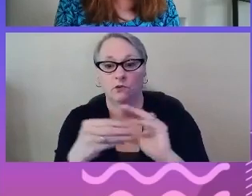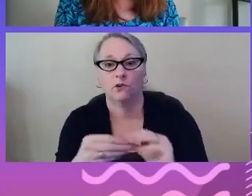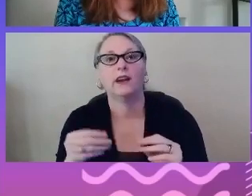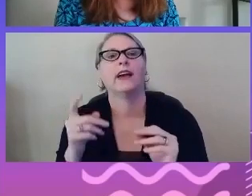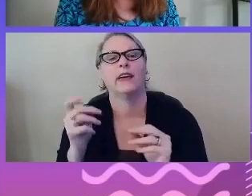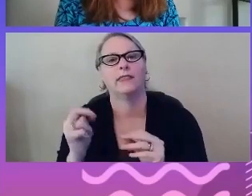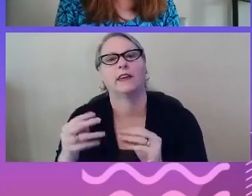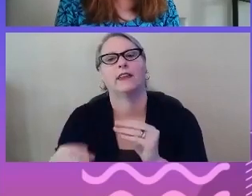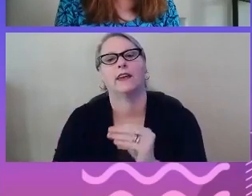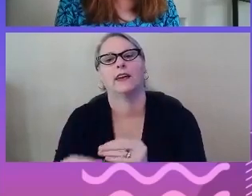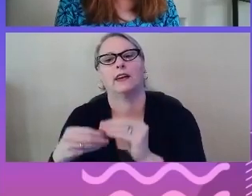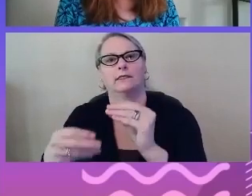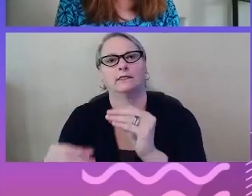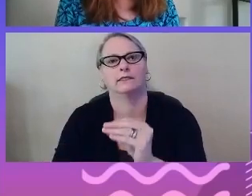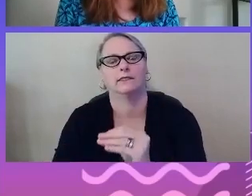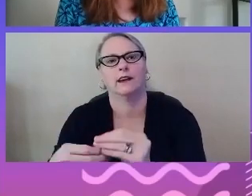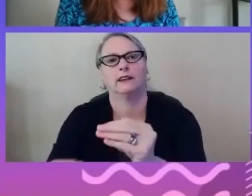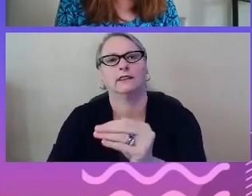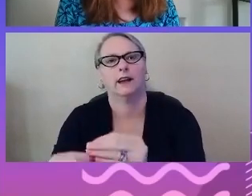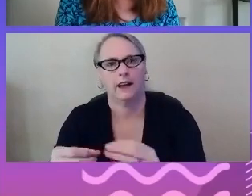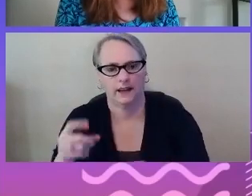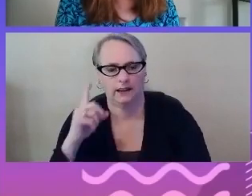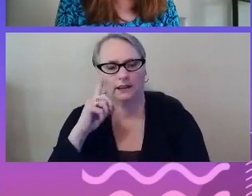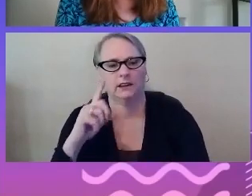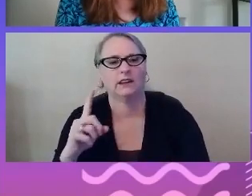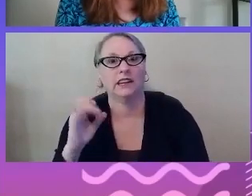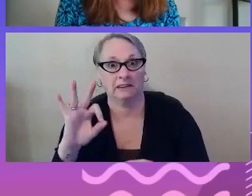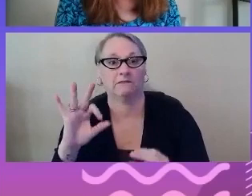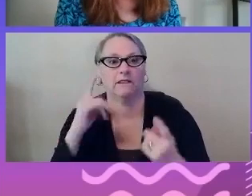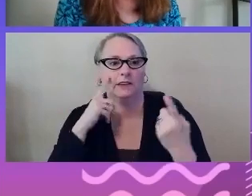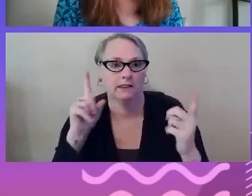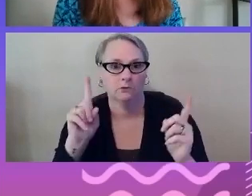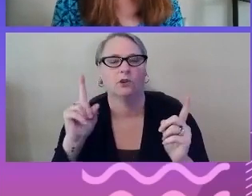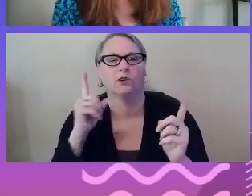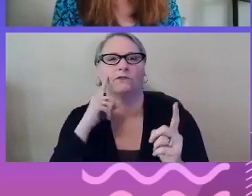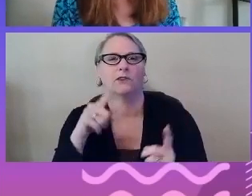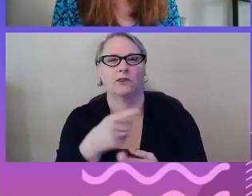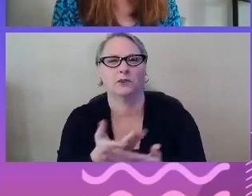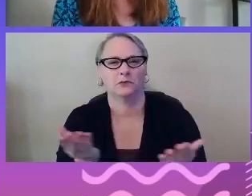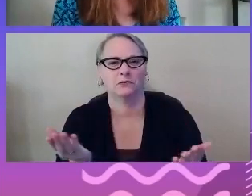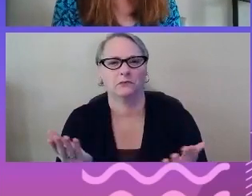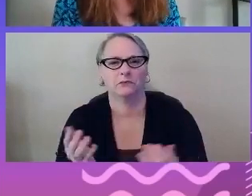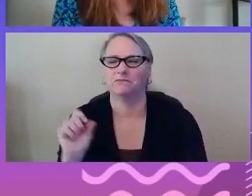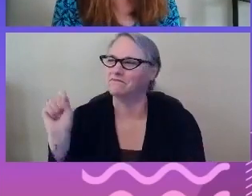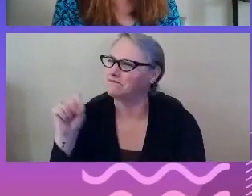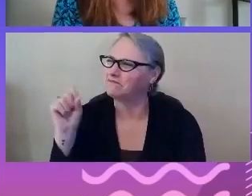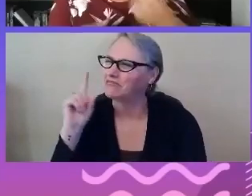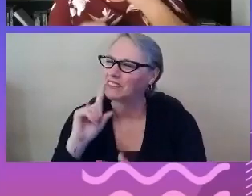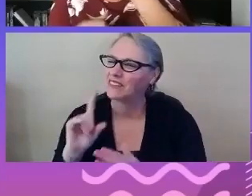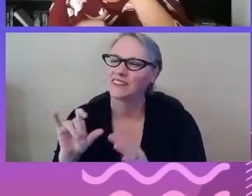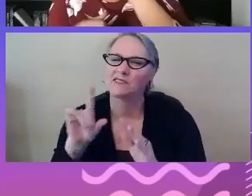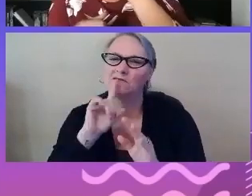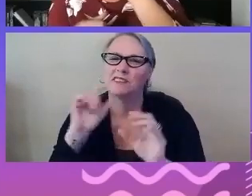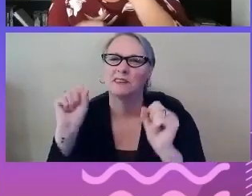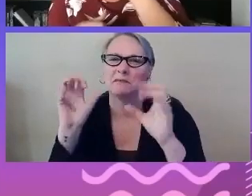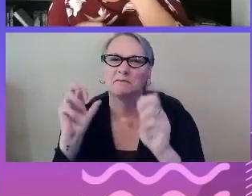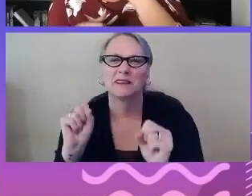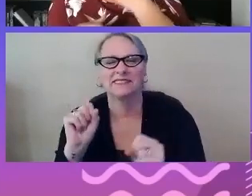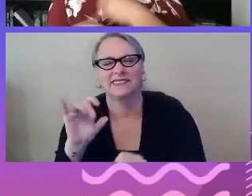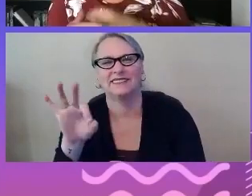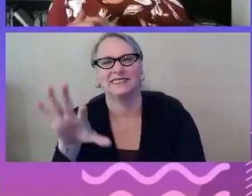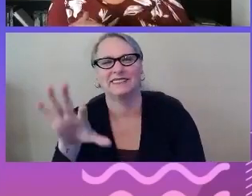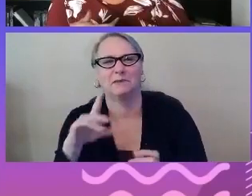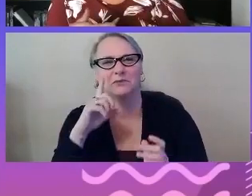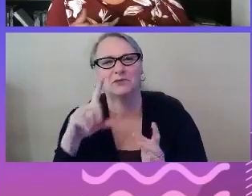others as that seems to really be connecting and working for you. Yeah, I think those are some really amazing tips to